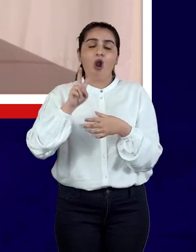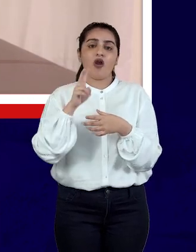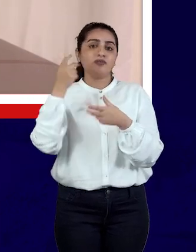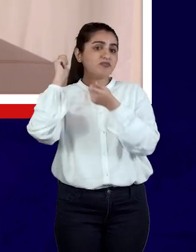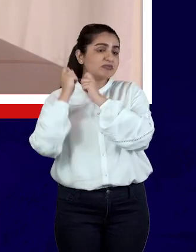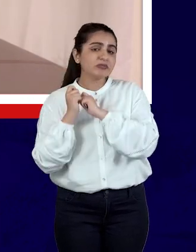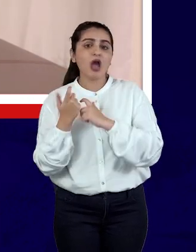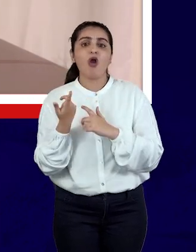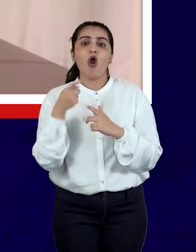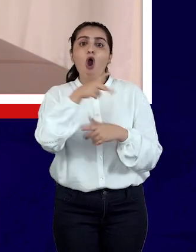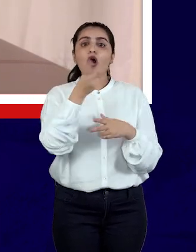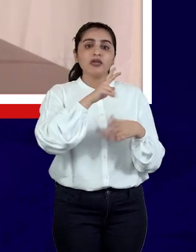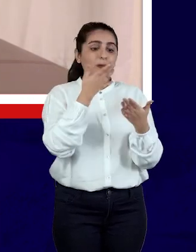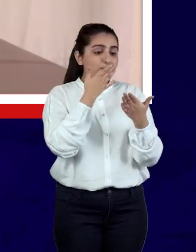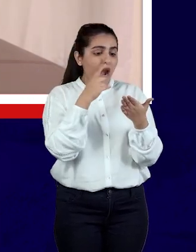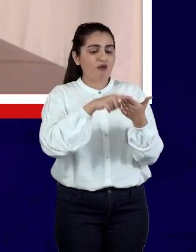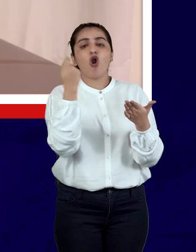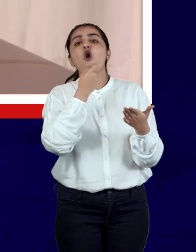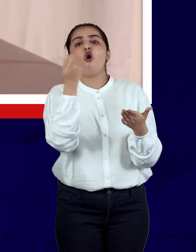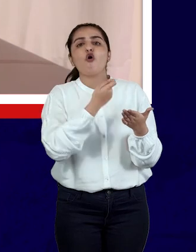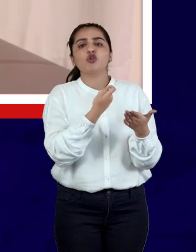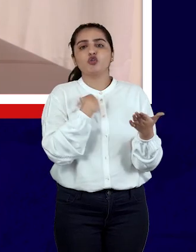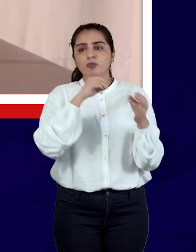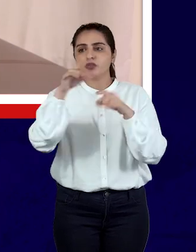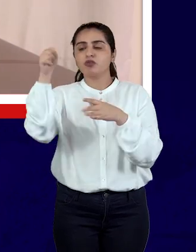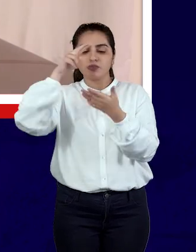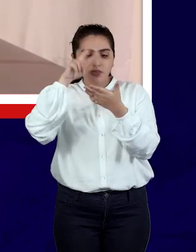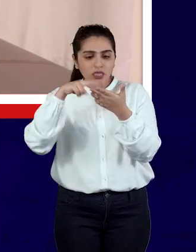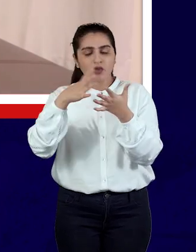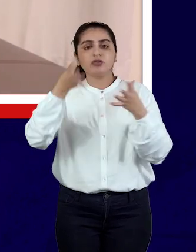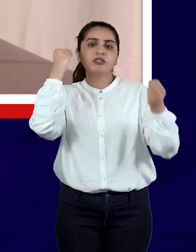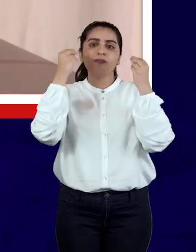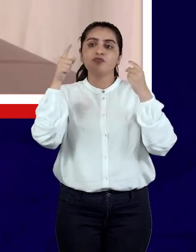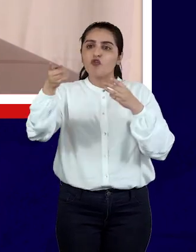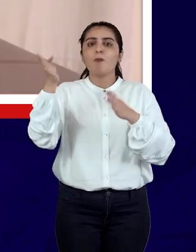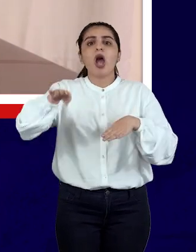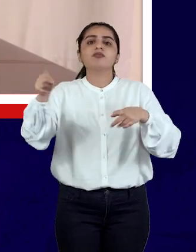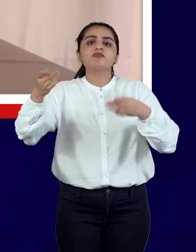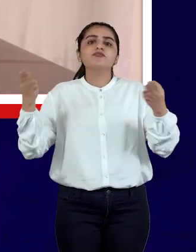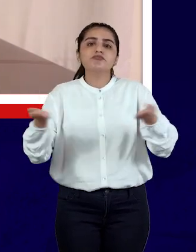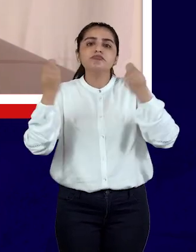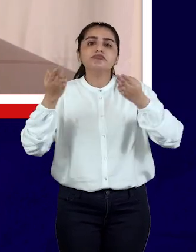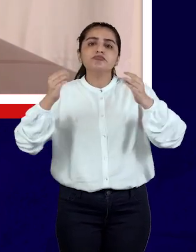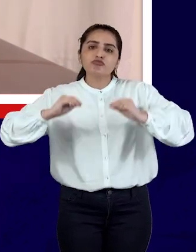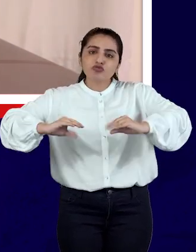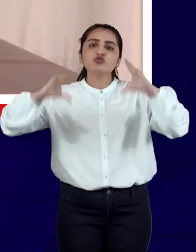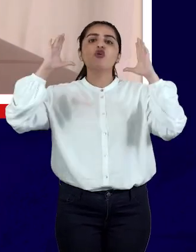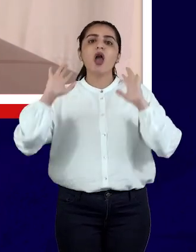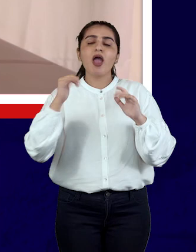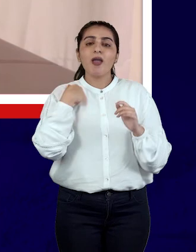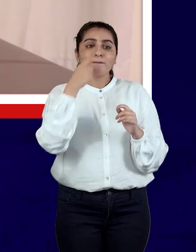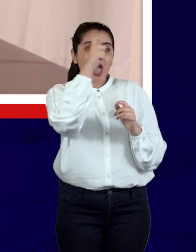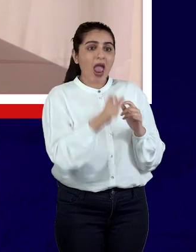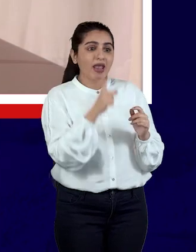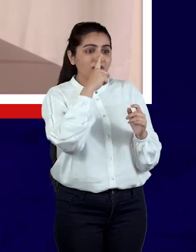of hair in Urdu so that this can uplift them. Because the moment I empower